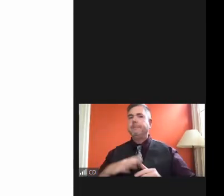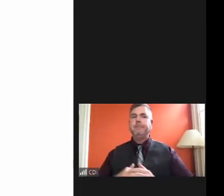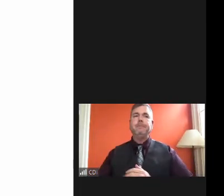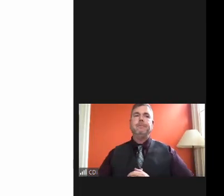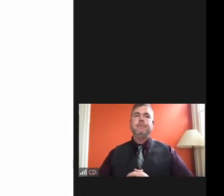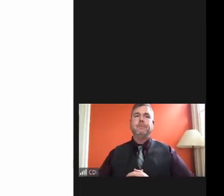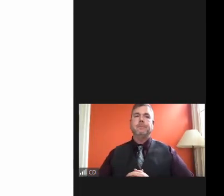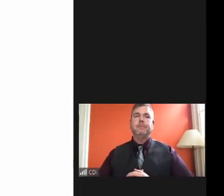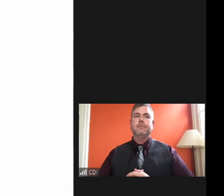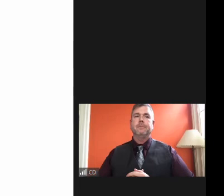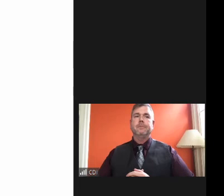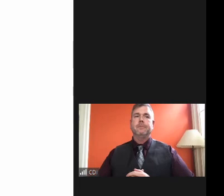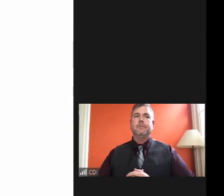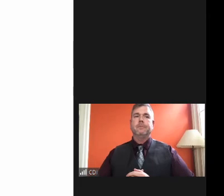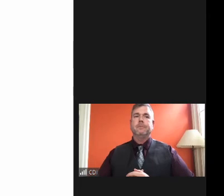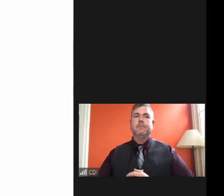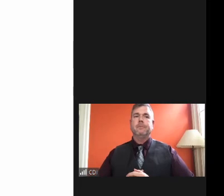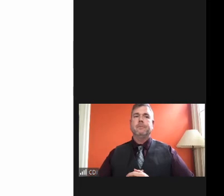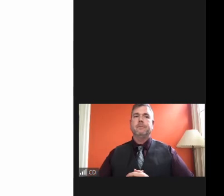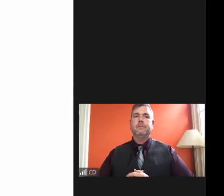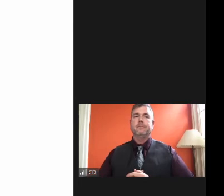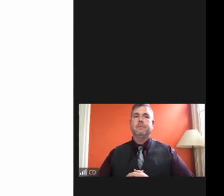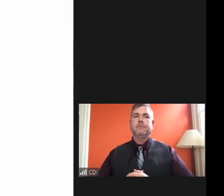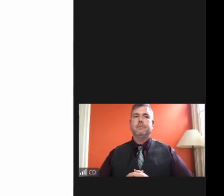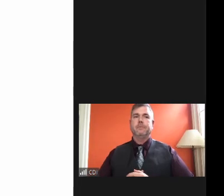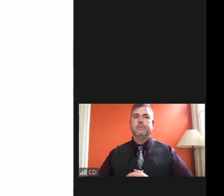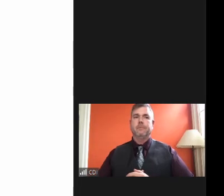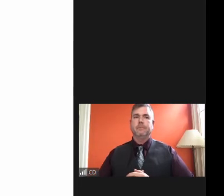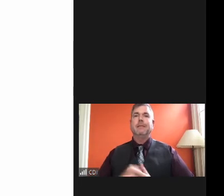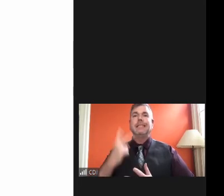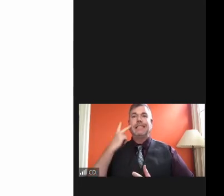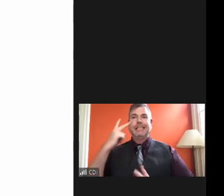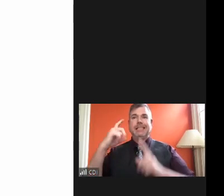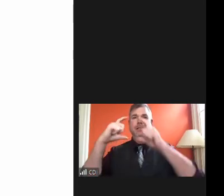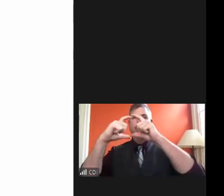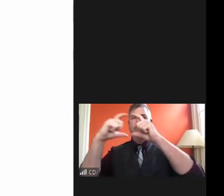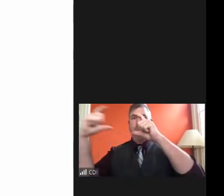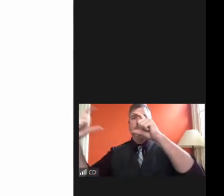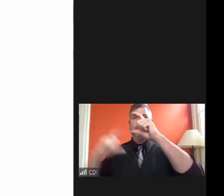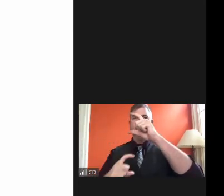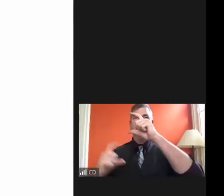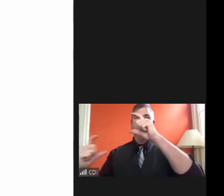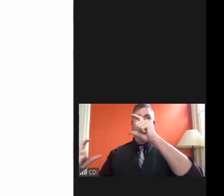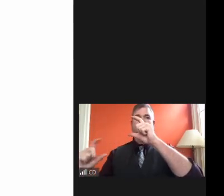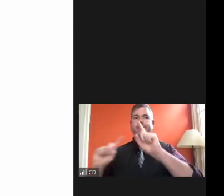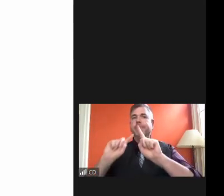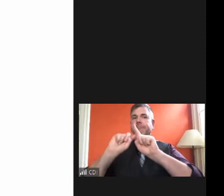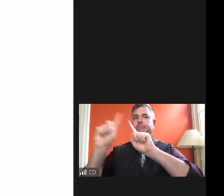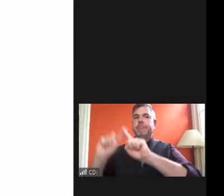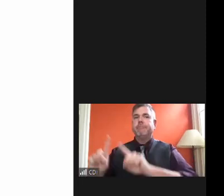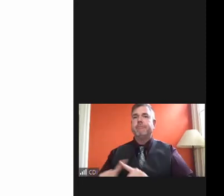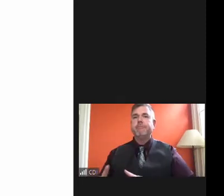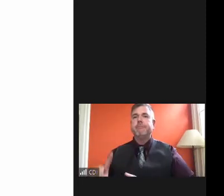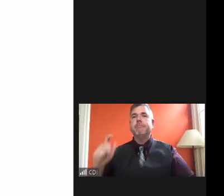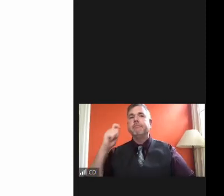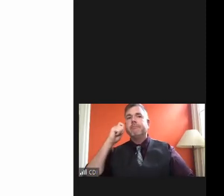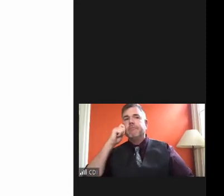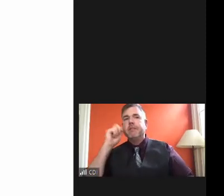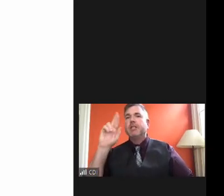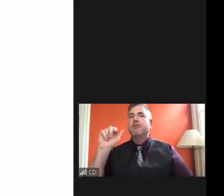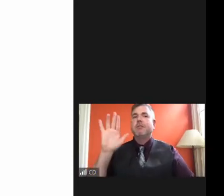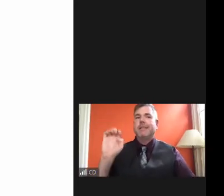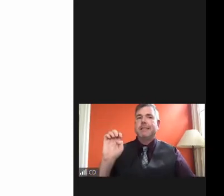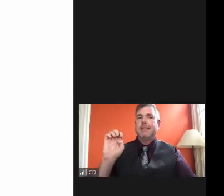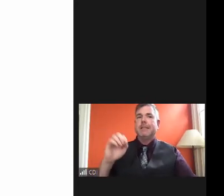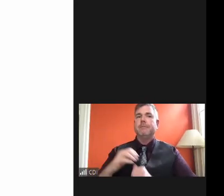the proportional distribution of different race ethnicities within our county. The upper left one just shows our baseline population: 71%